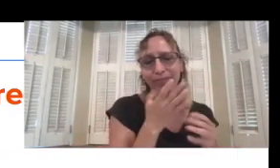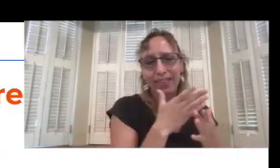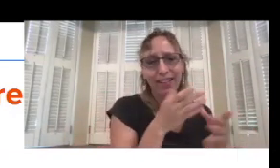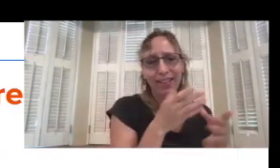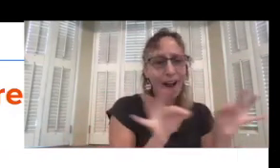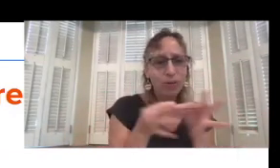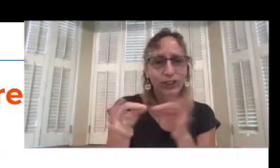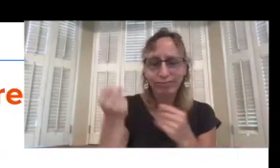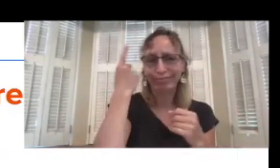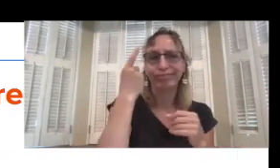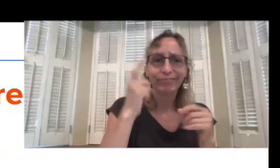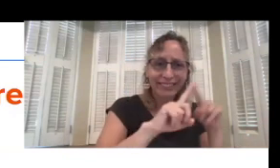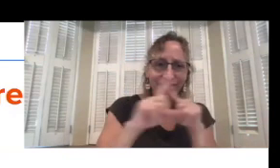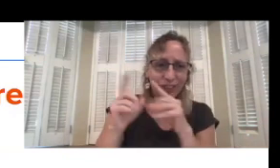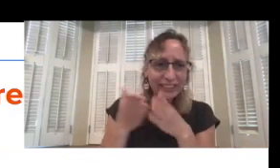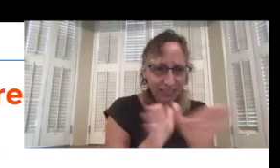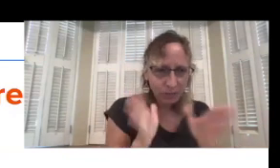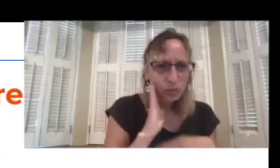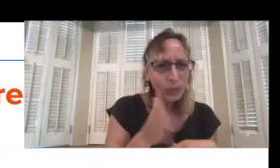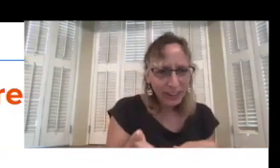understand and parse out the different languages.